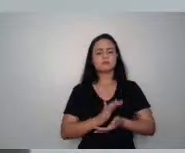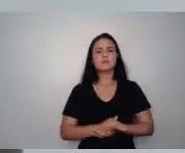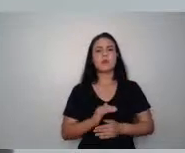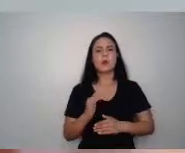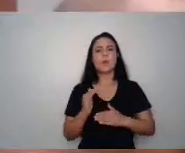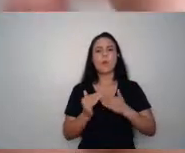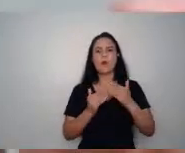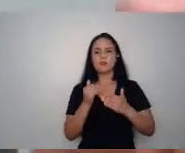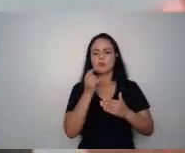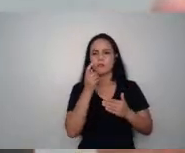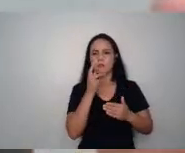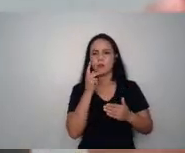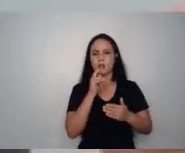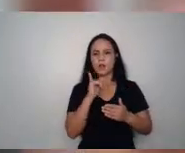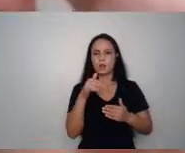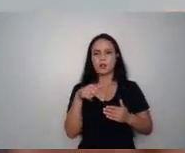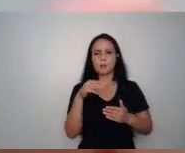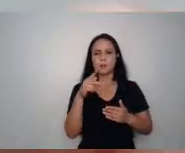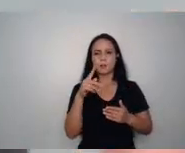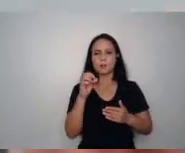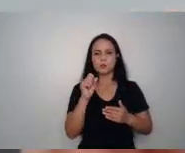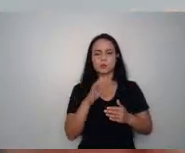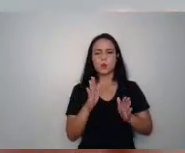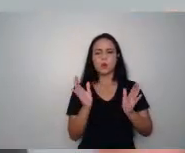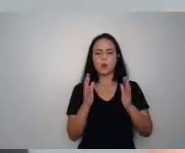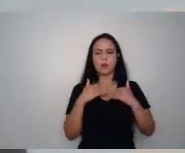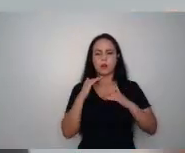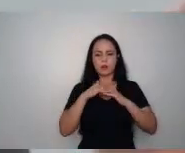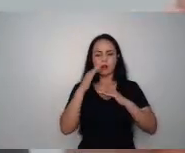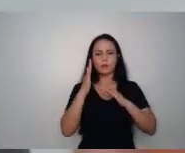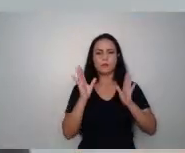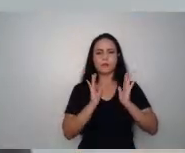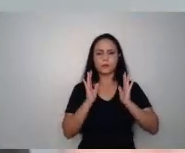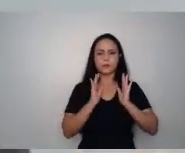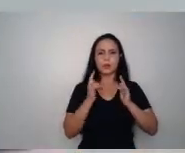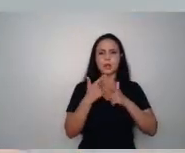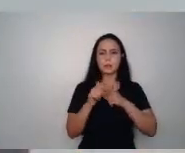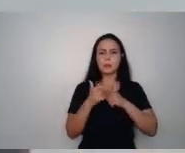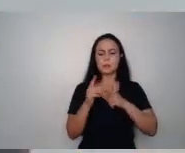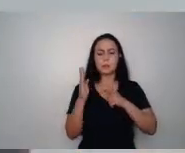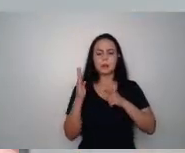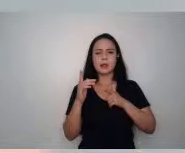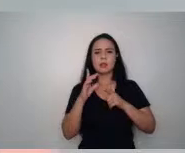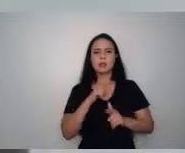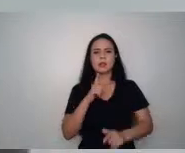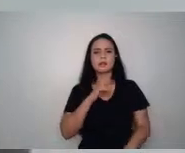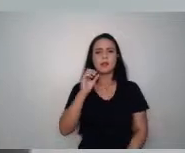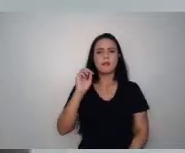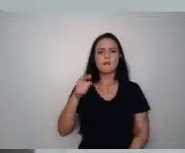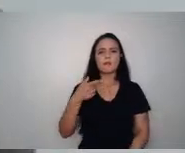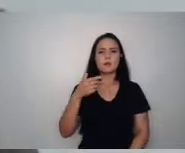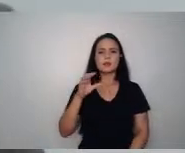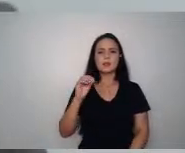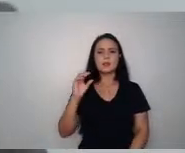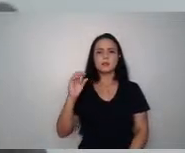tax on big fortunes. When you talk about big fortunes, you're just gonna get